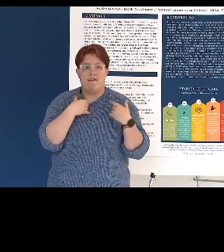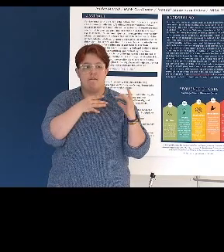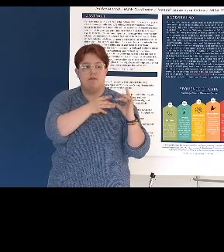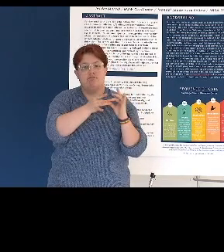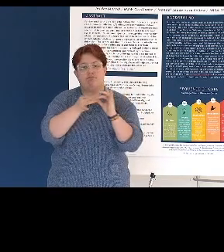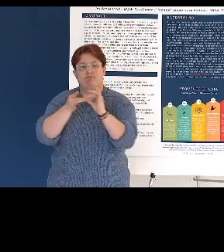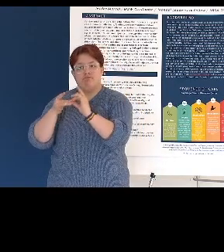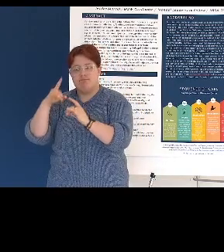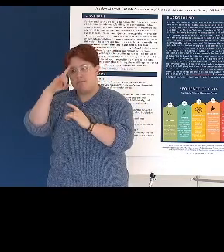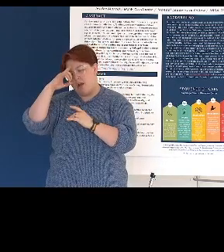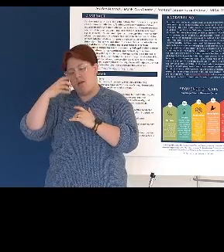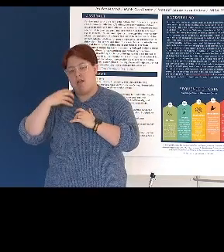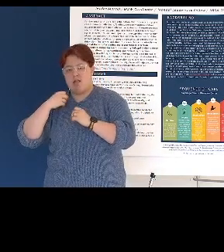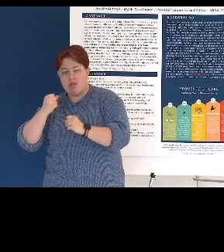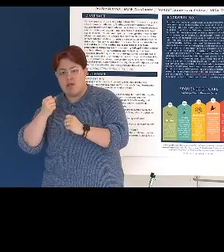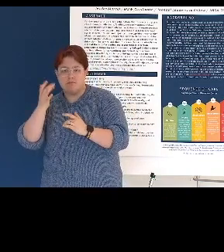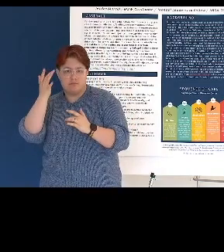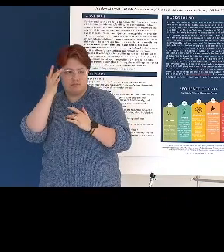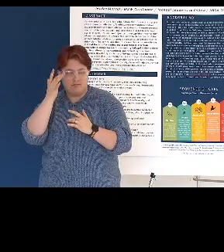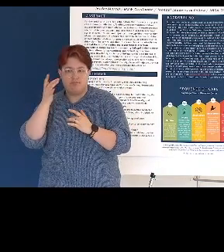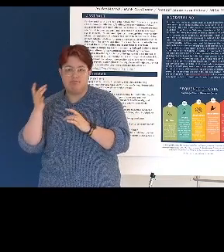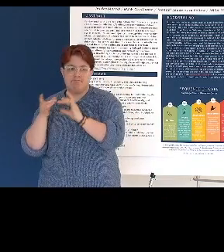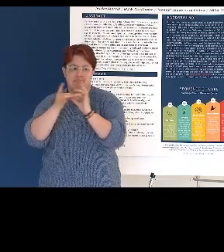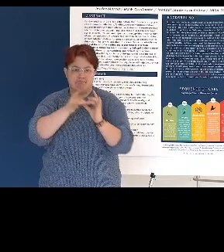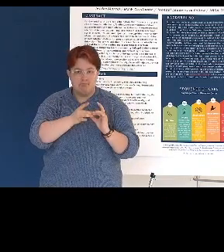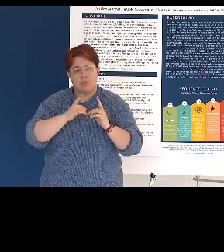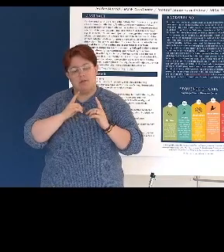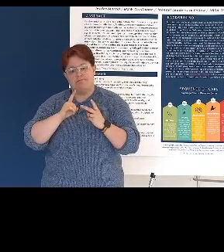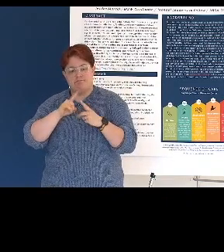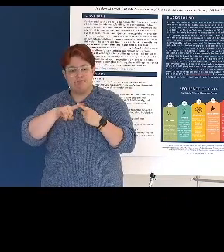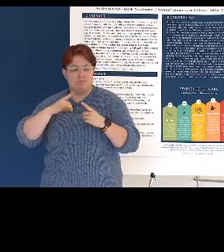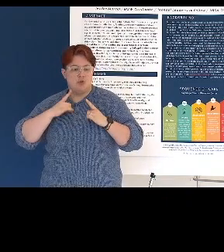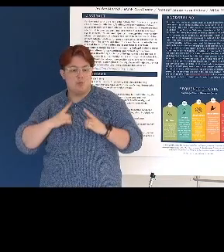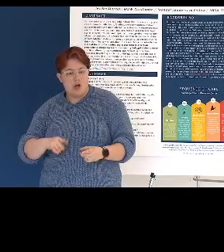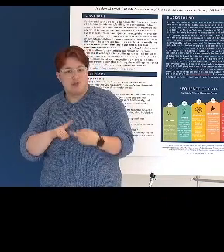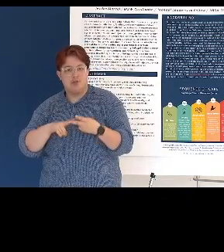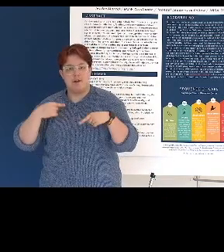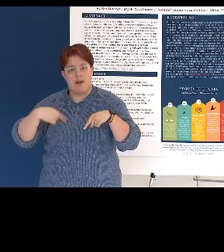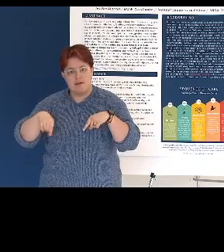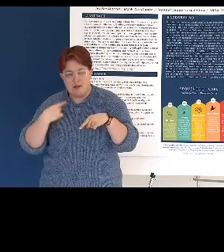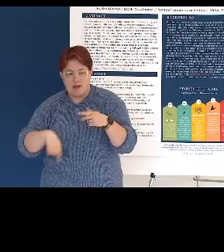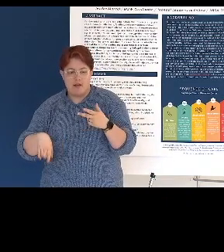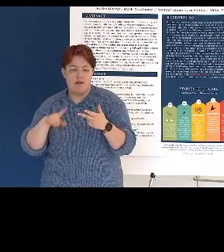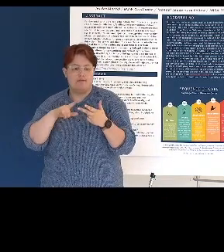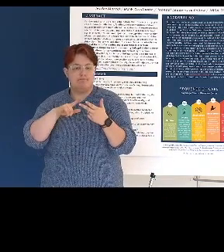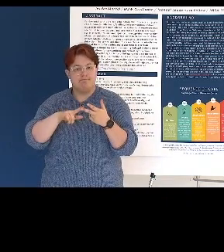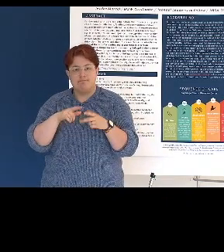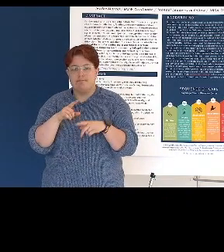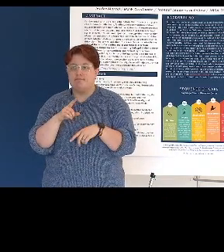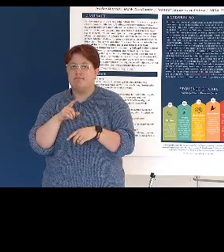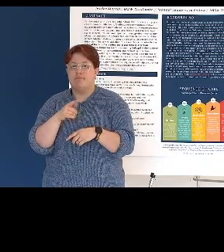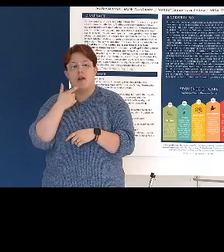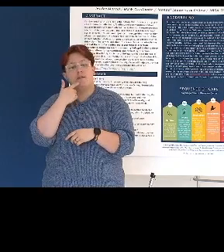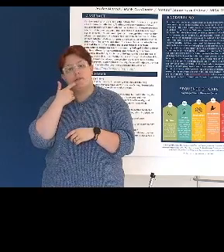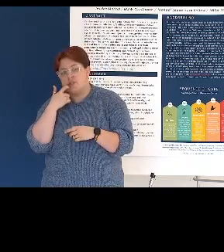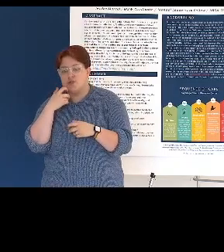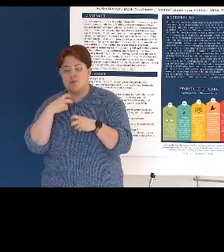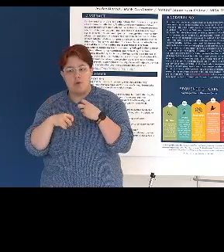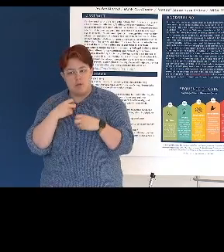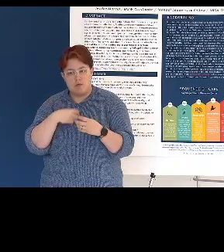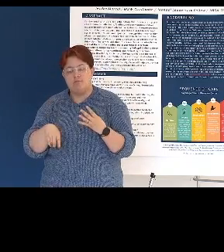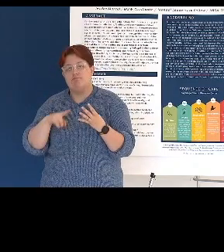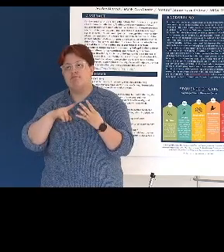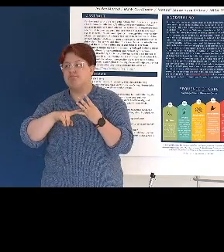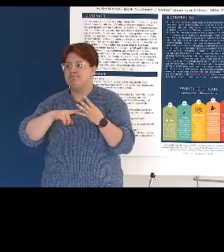conditions accompany this diagnosis, including depression, anxiety, substance use disorder, suicidality, chronic